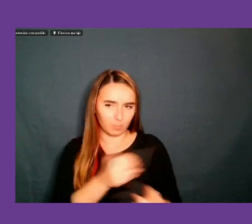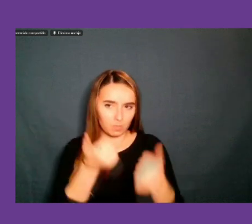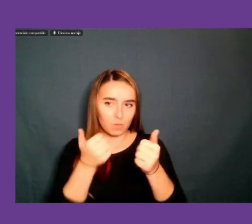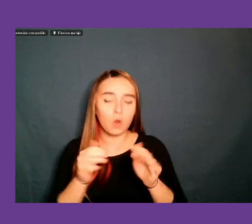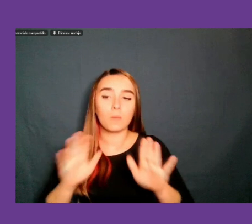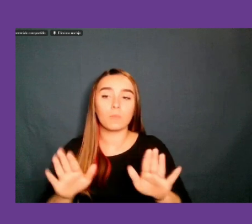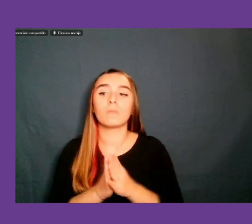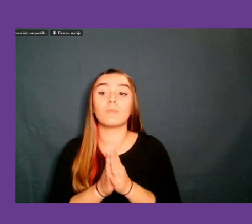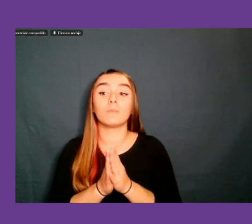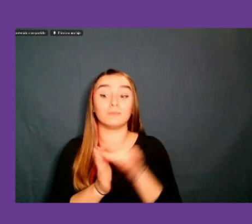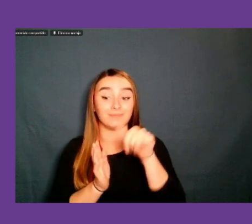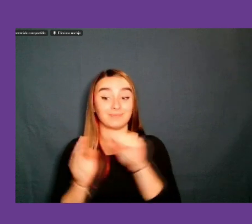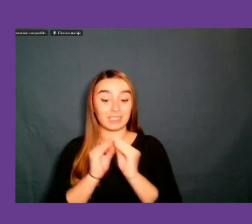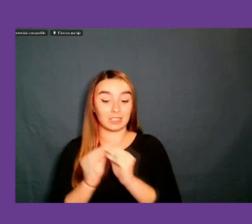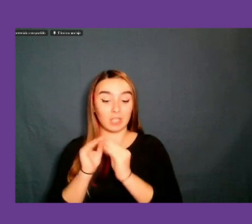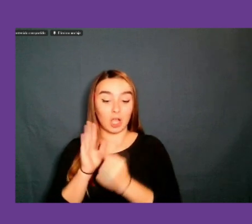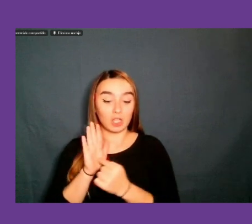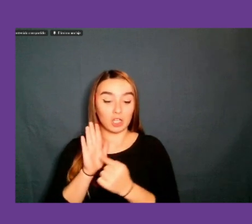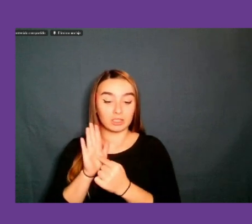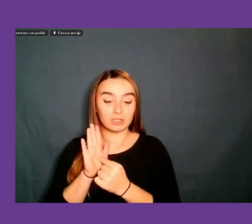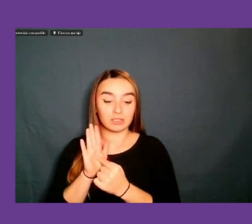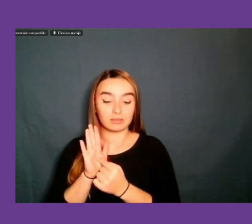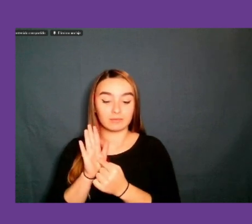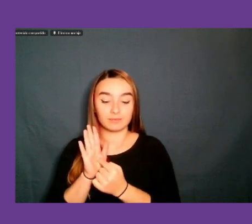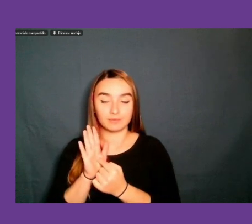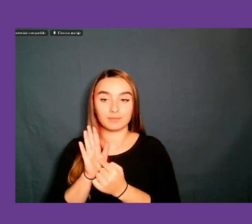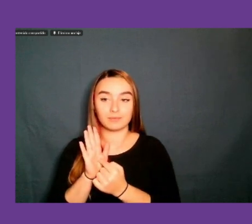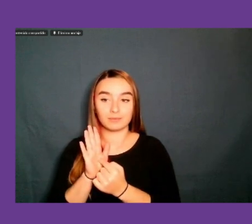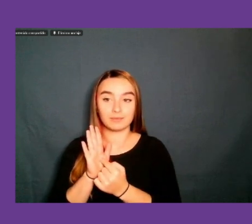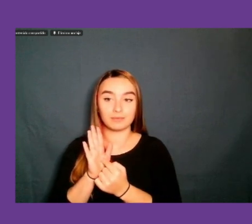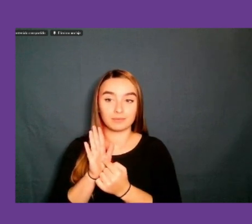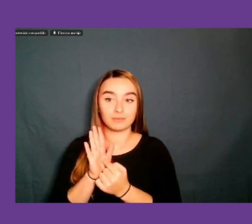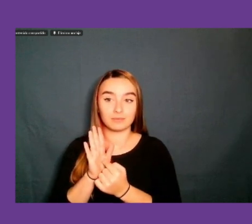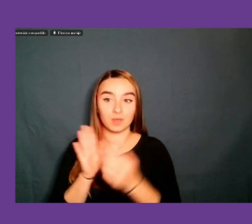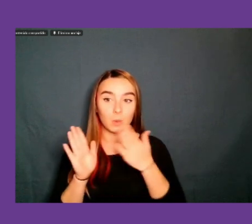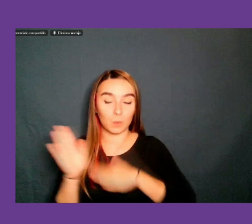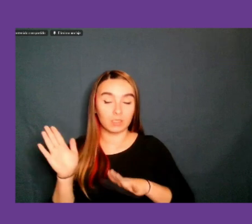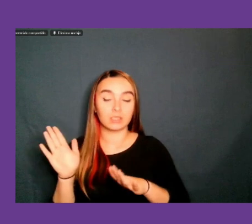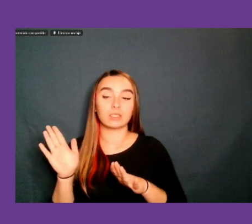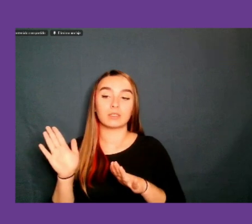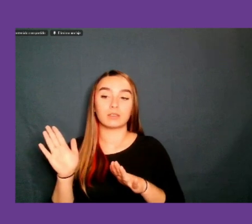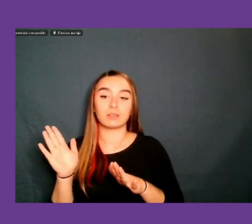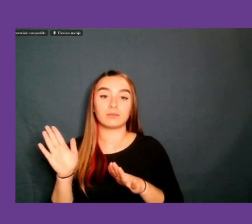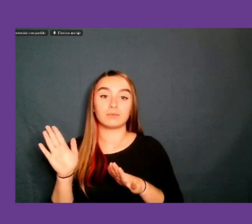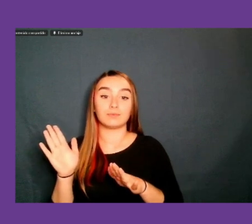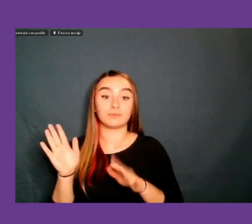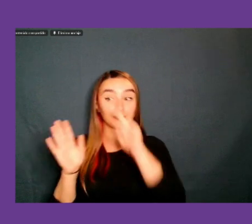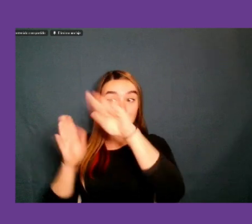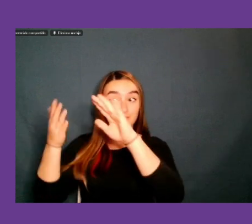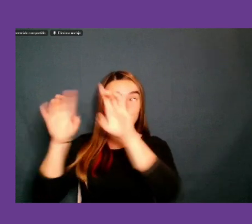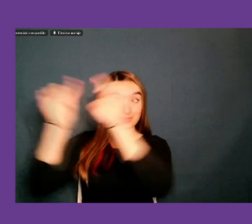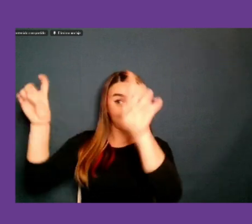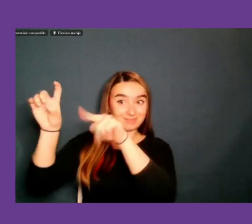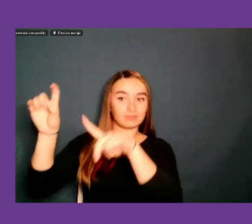This standard is about more on understanding the context of the organization, the needs